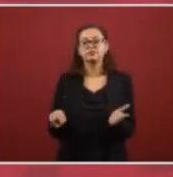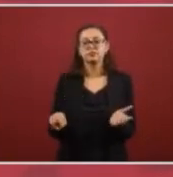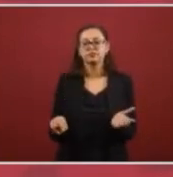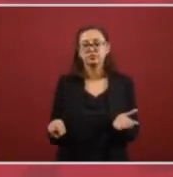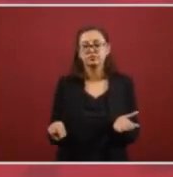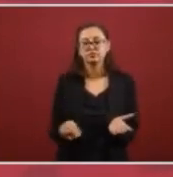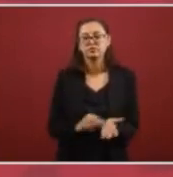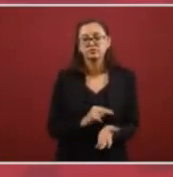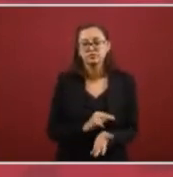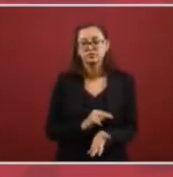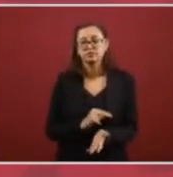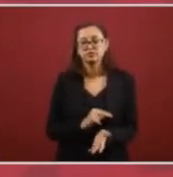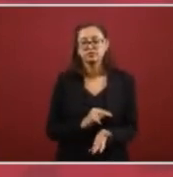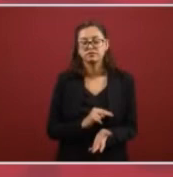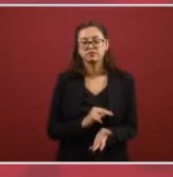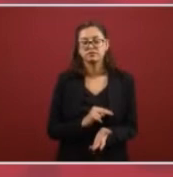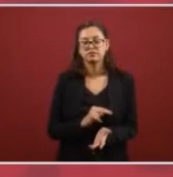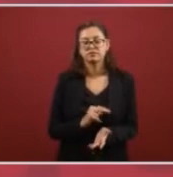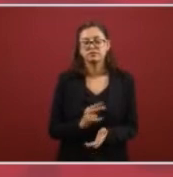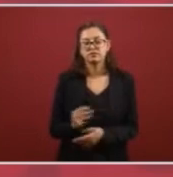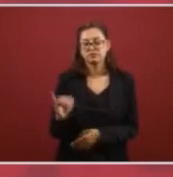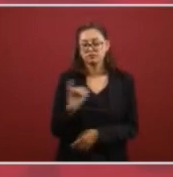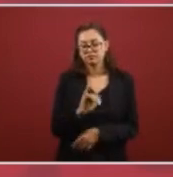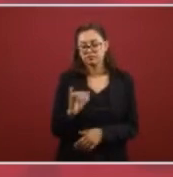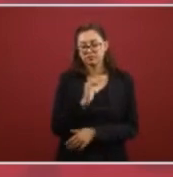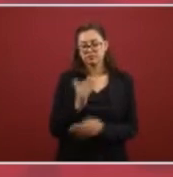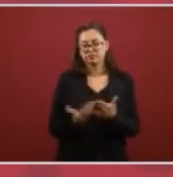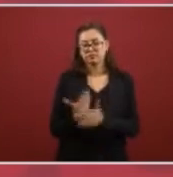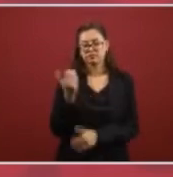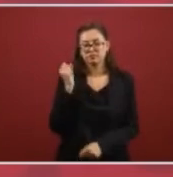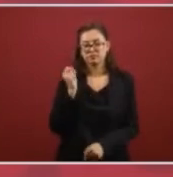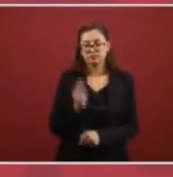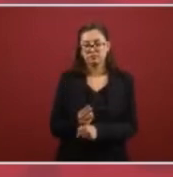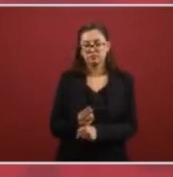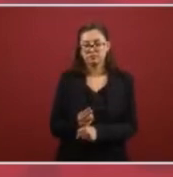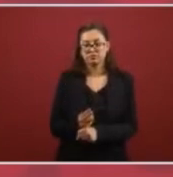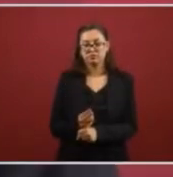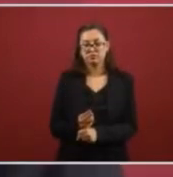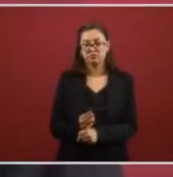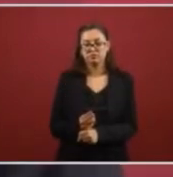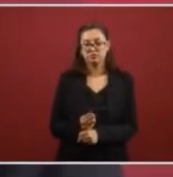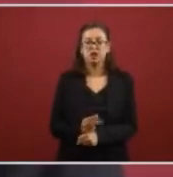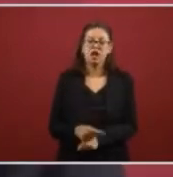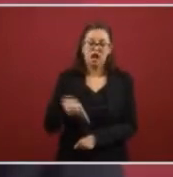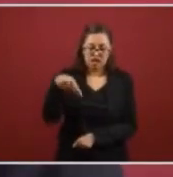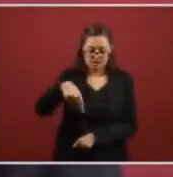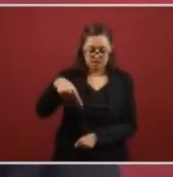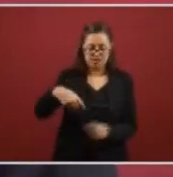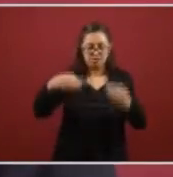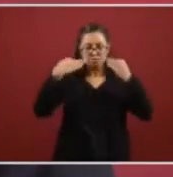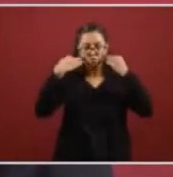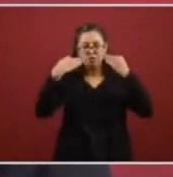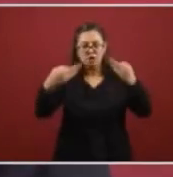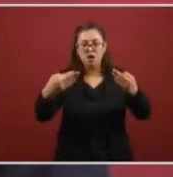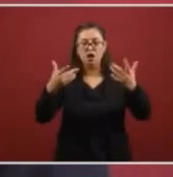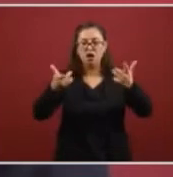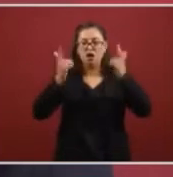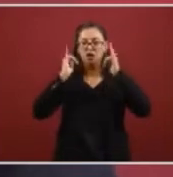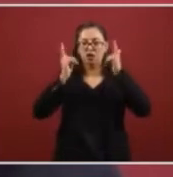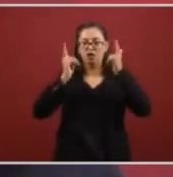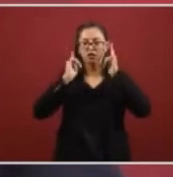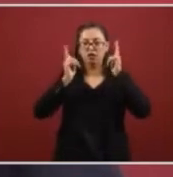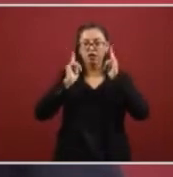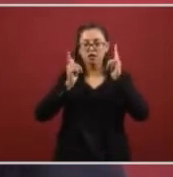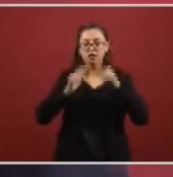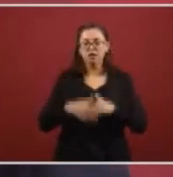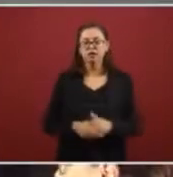So maybe we'll sign it, if we can, on early on Thursday. Here, hopefully, that we